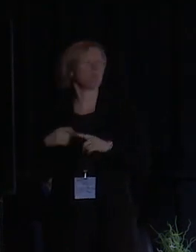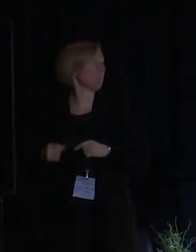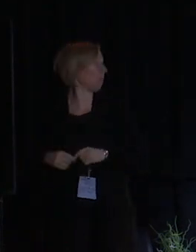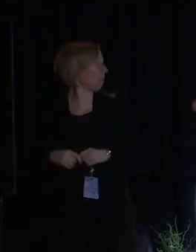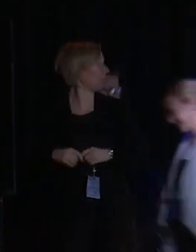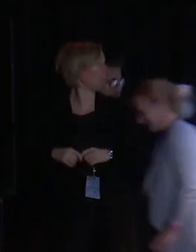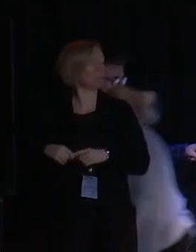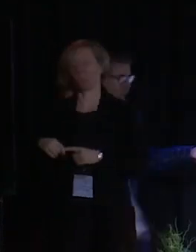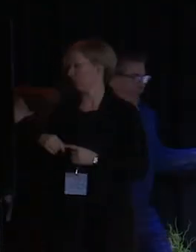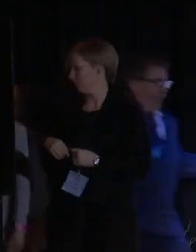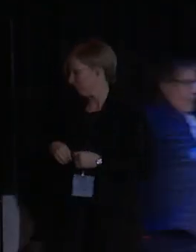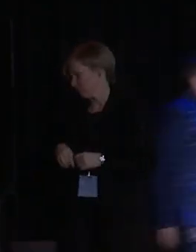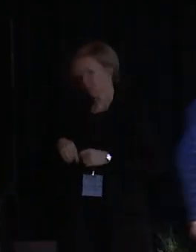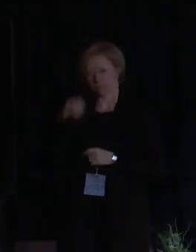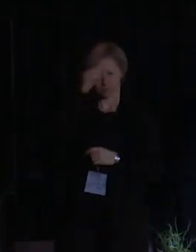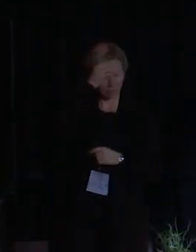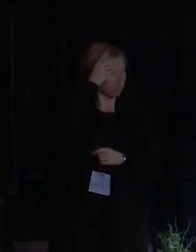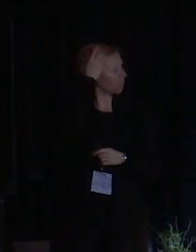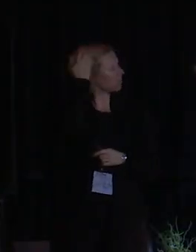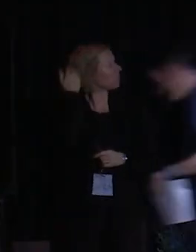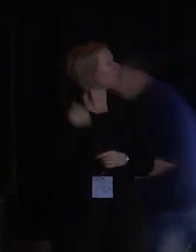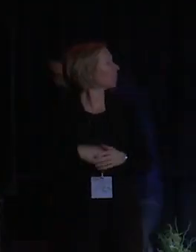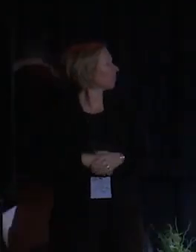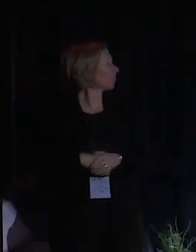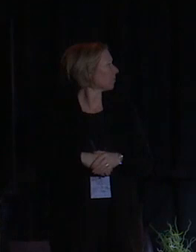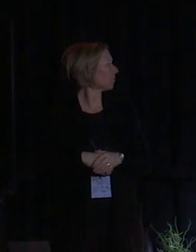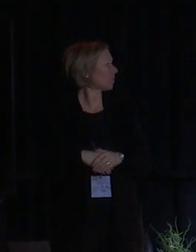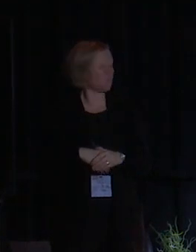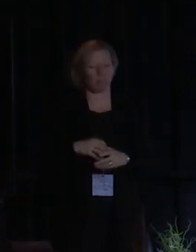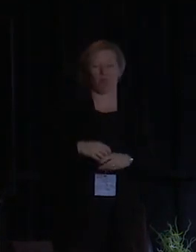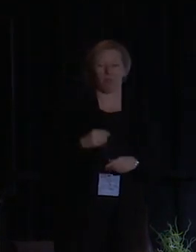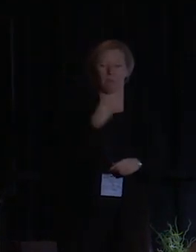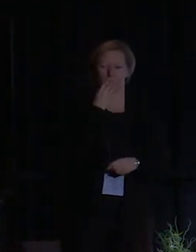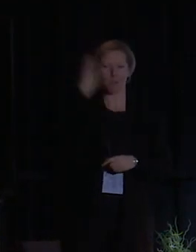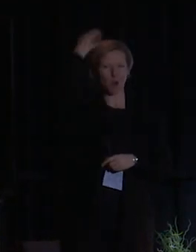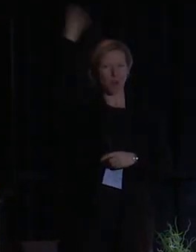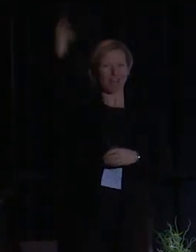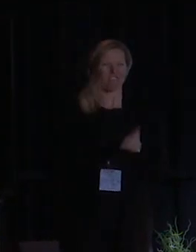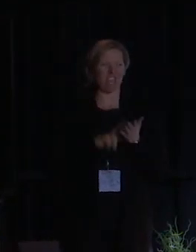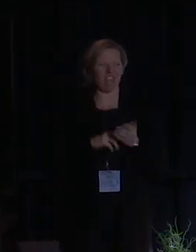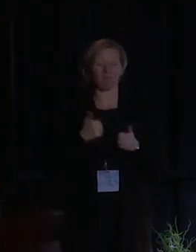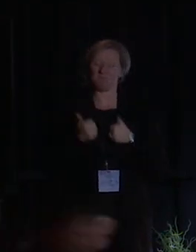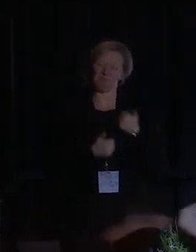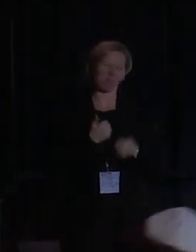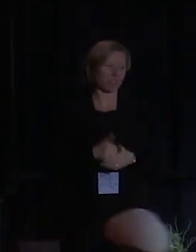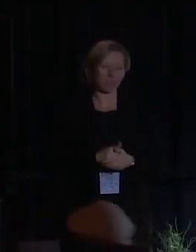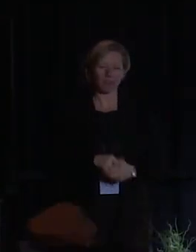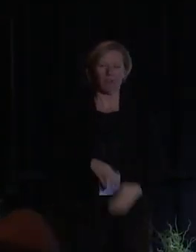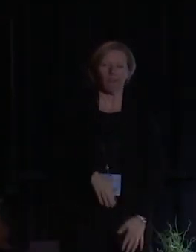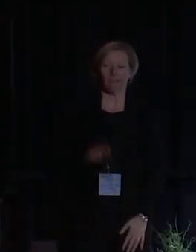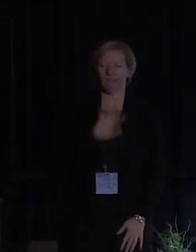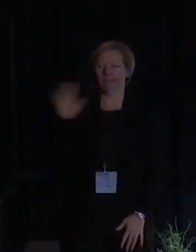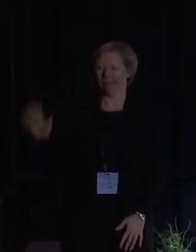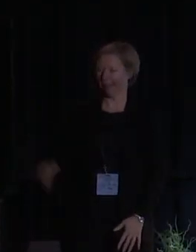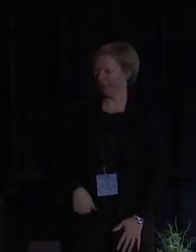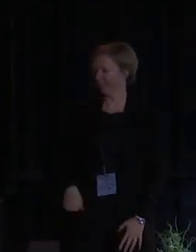Thank you very much, guys. The beautiful queen that is Vicky. How marvellous. Just More Productions. So for... hello.